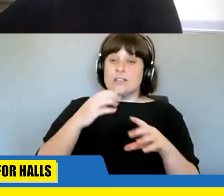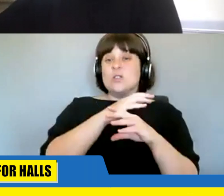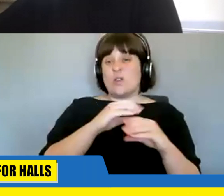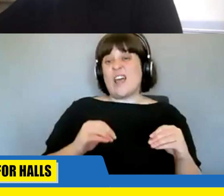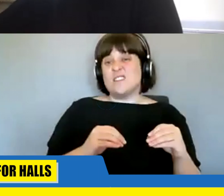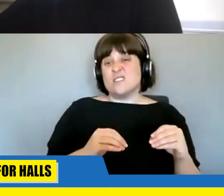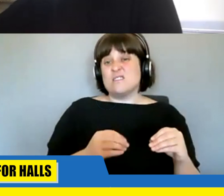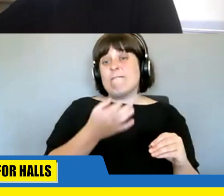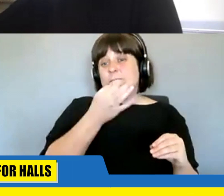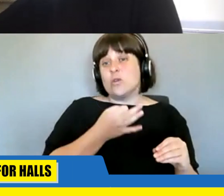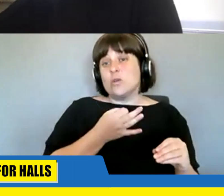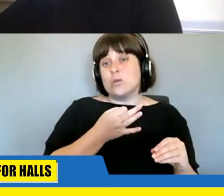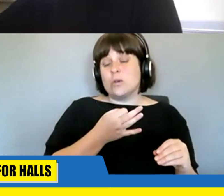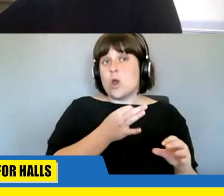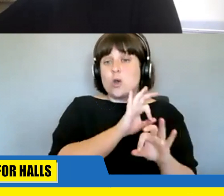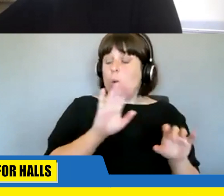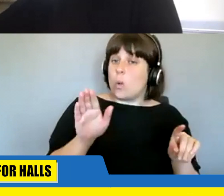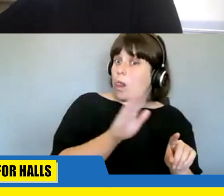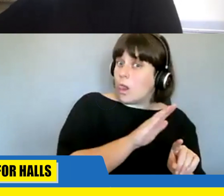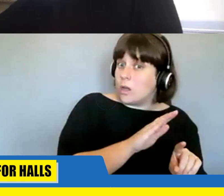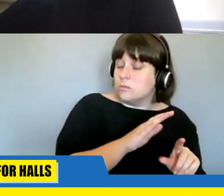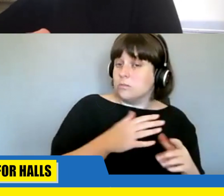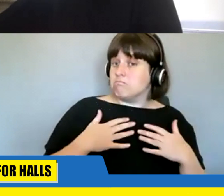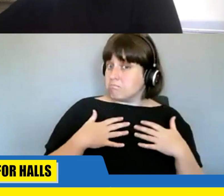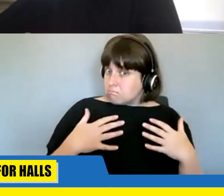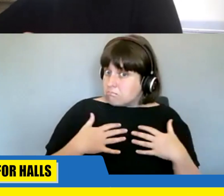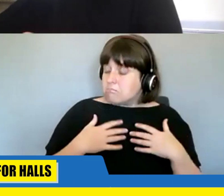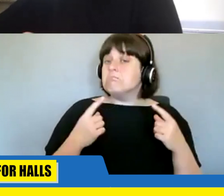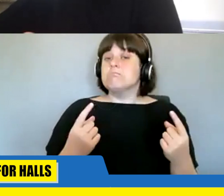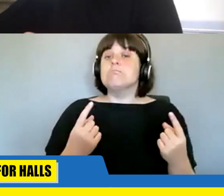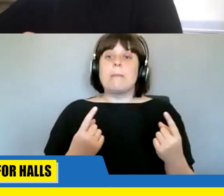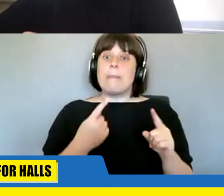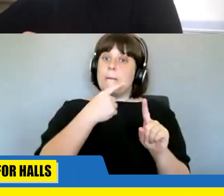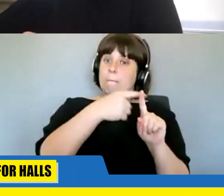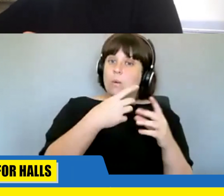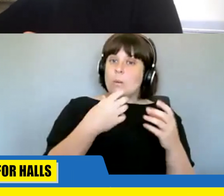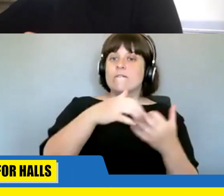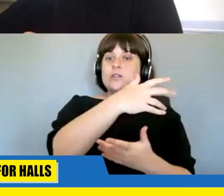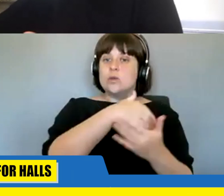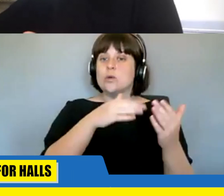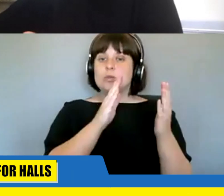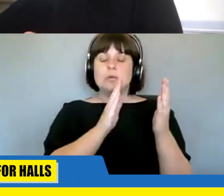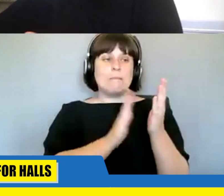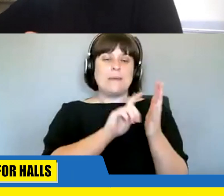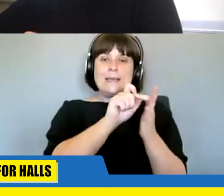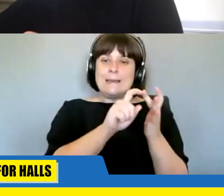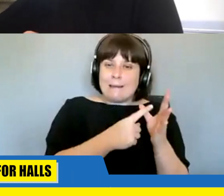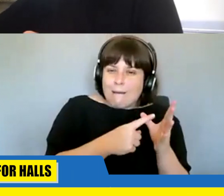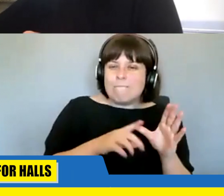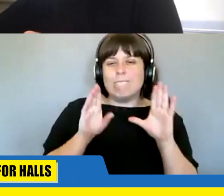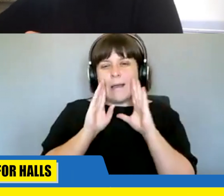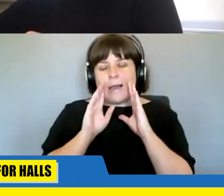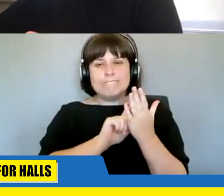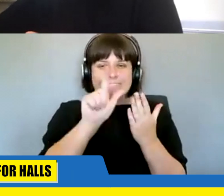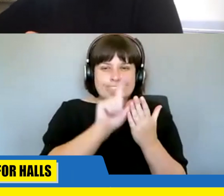cancel. And I think the bonus there is you've got the social media to get messages out very quickly, and can be